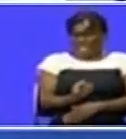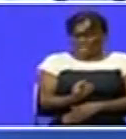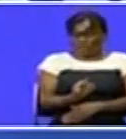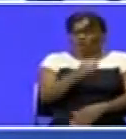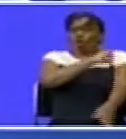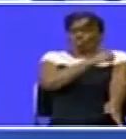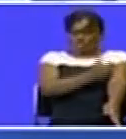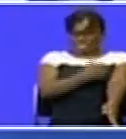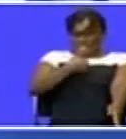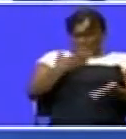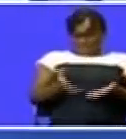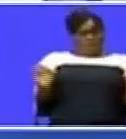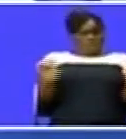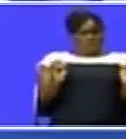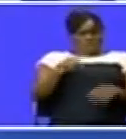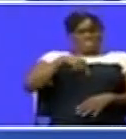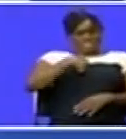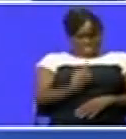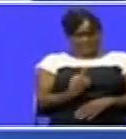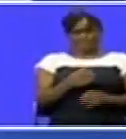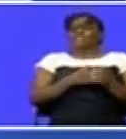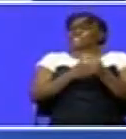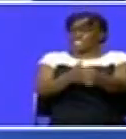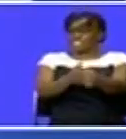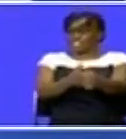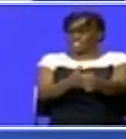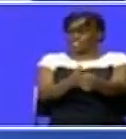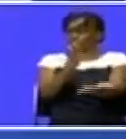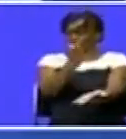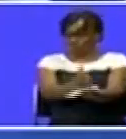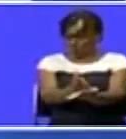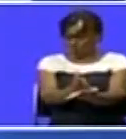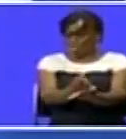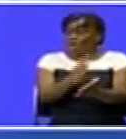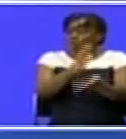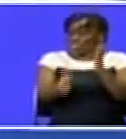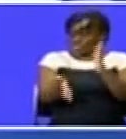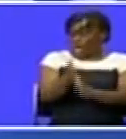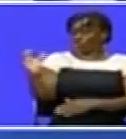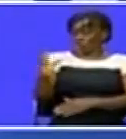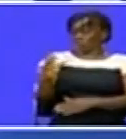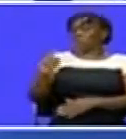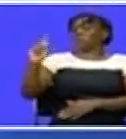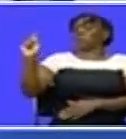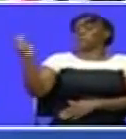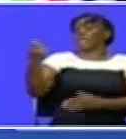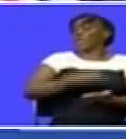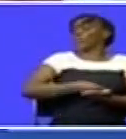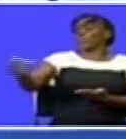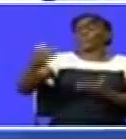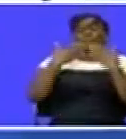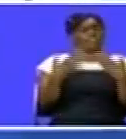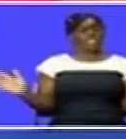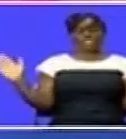mamlaka wakati huu, lakini sisi ndio tunaongoza. Kwa sababu bila sisi, Kenya ingekuwa imeuzwa kabisa na